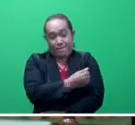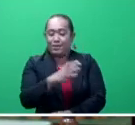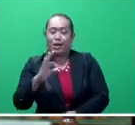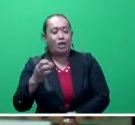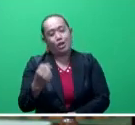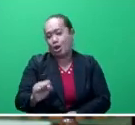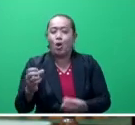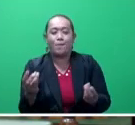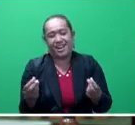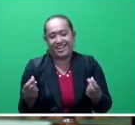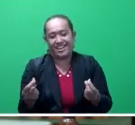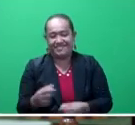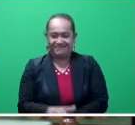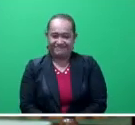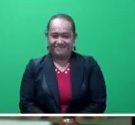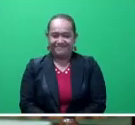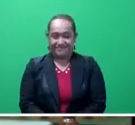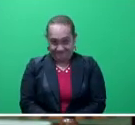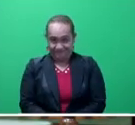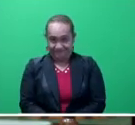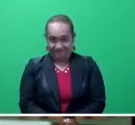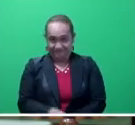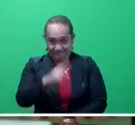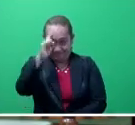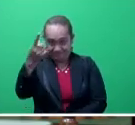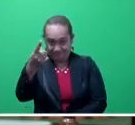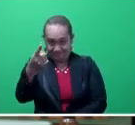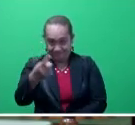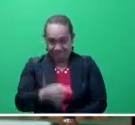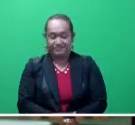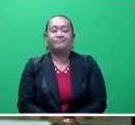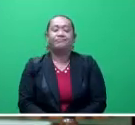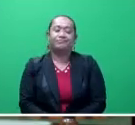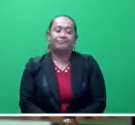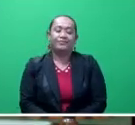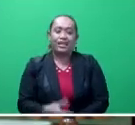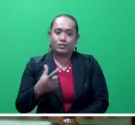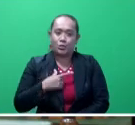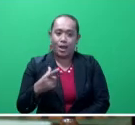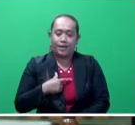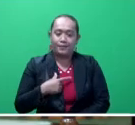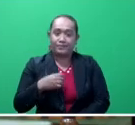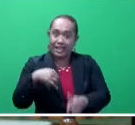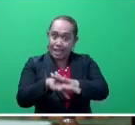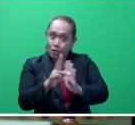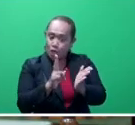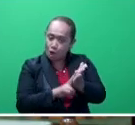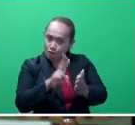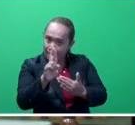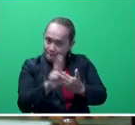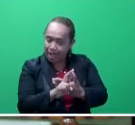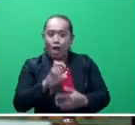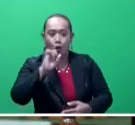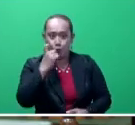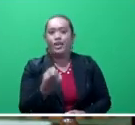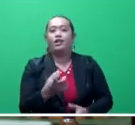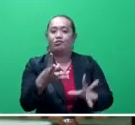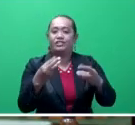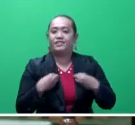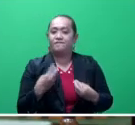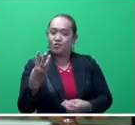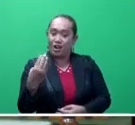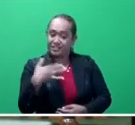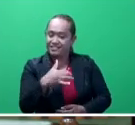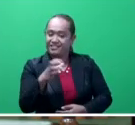benefit. We will make the second payment of $360 in November to eligible Fijians provided they are